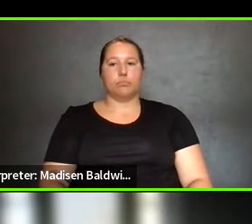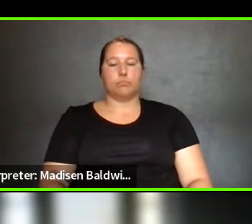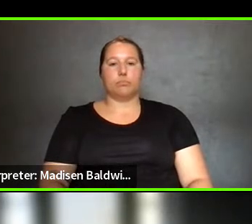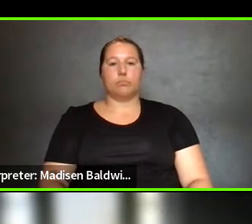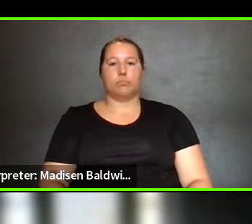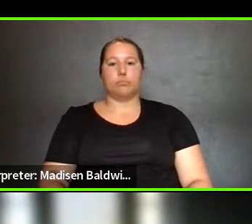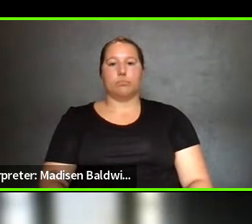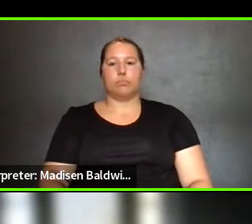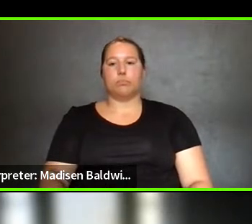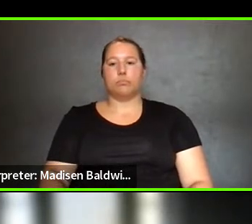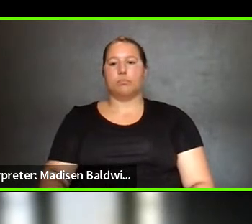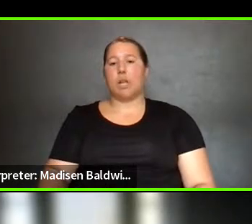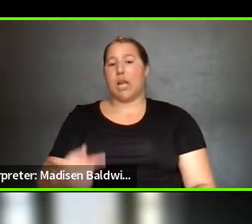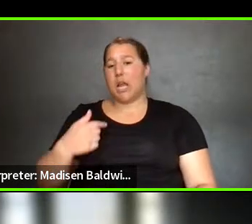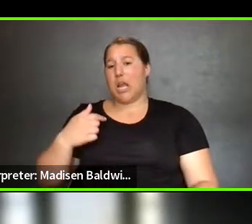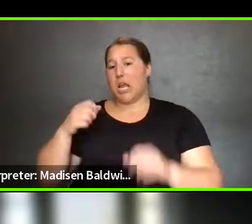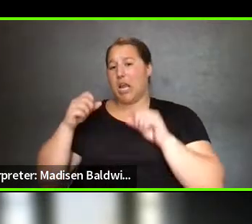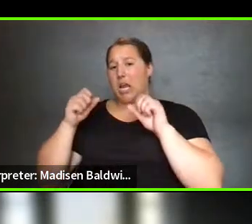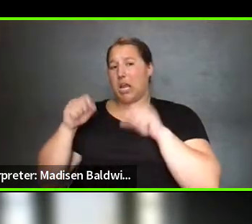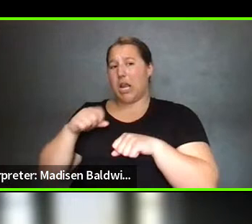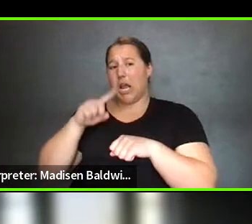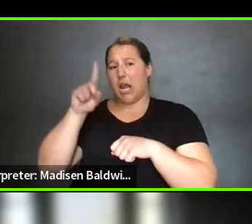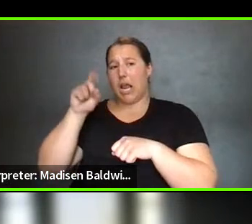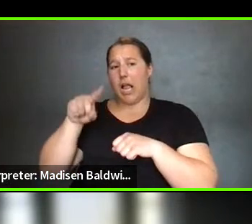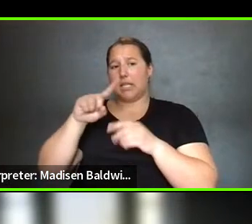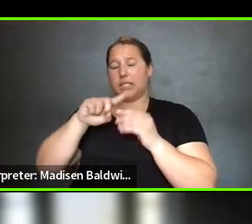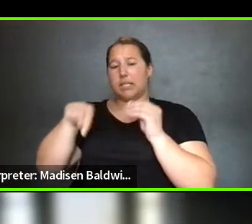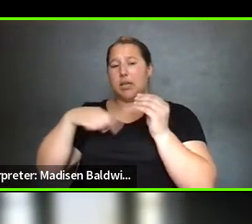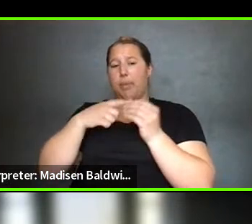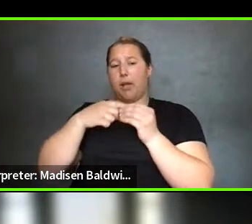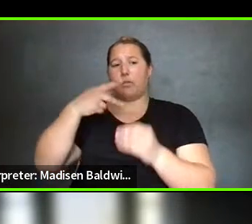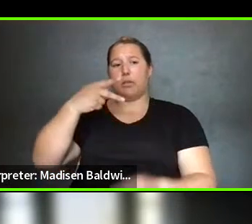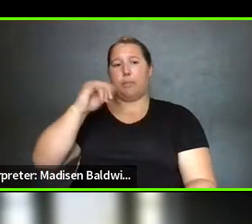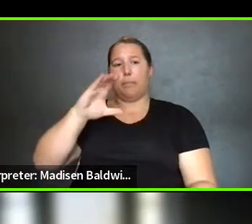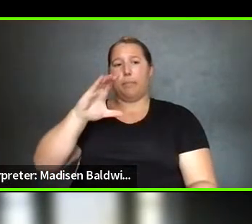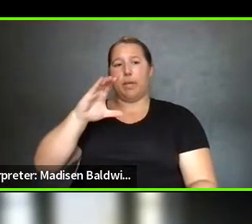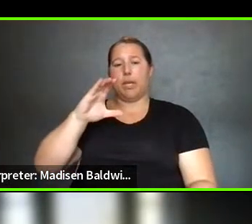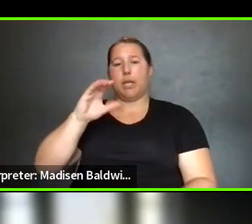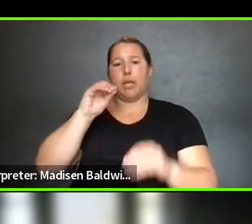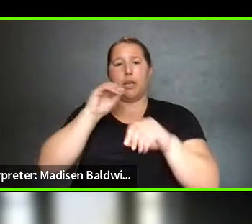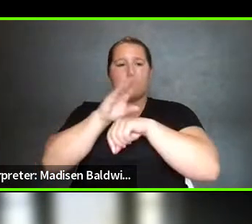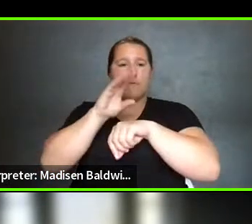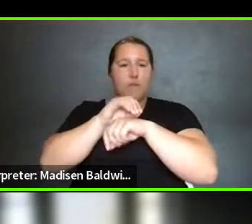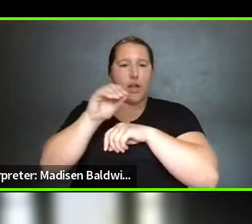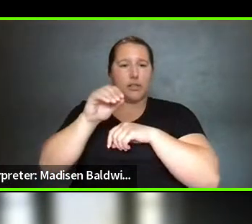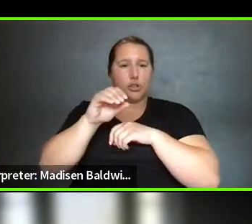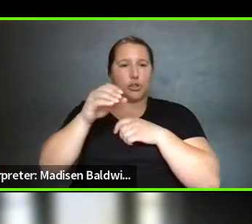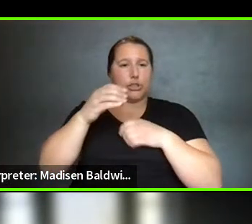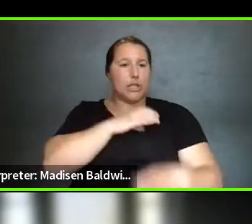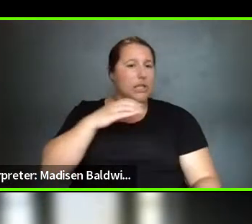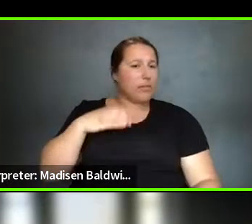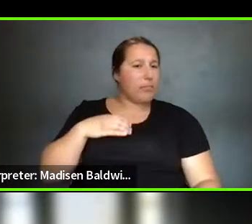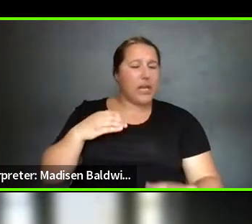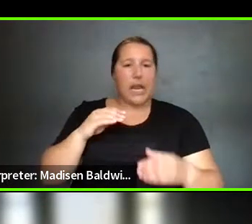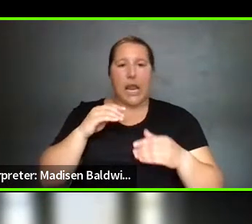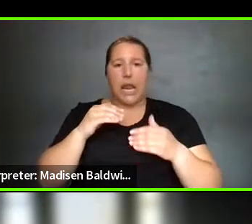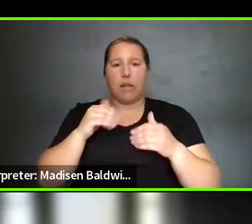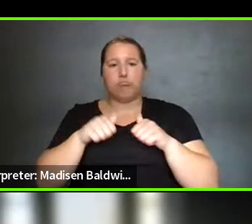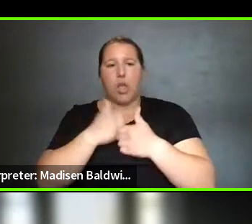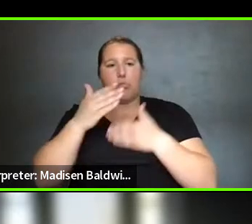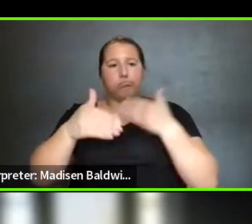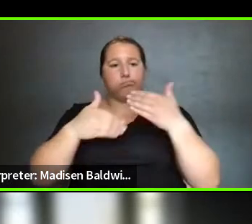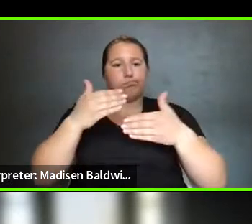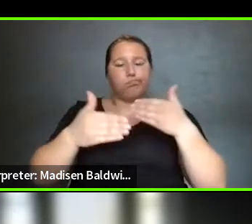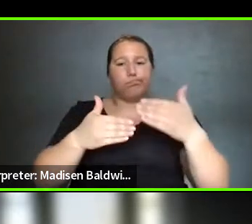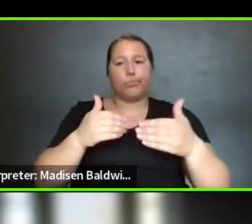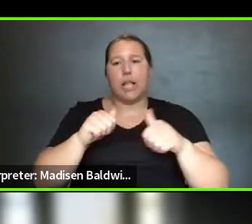Can I ask about the PIC Advisory Committee? Any updates on that, how that's going, and how community